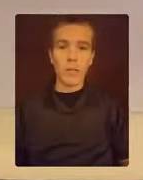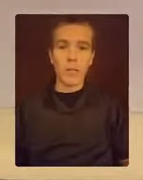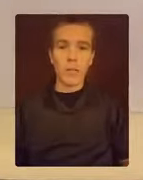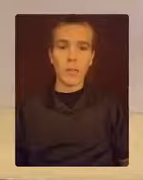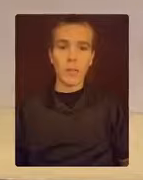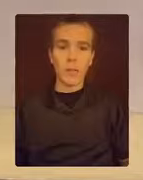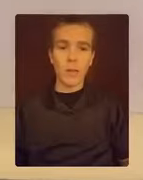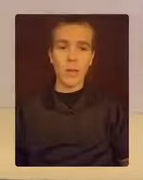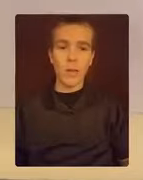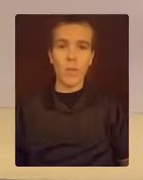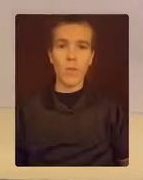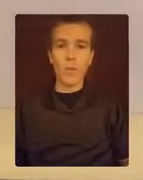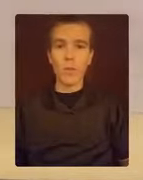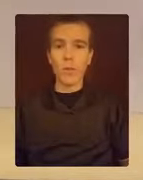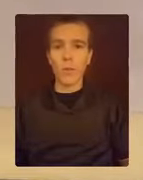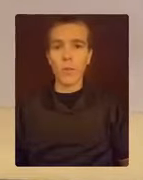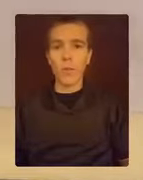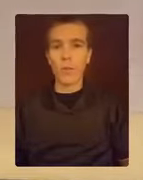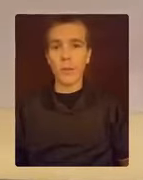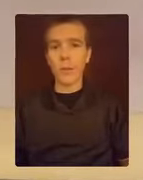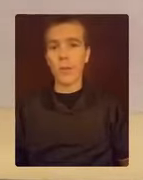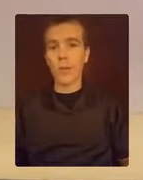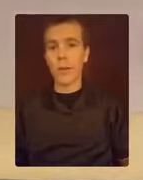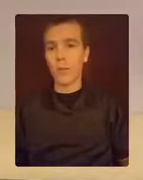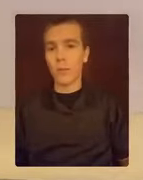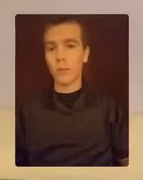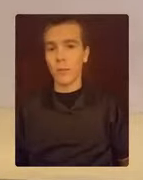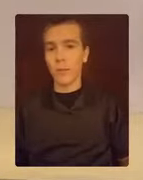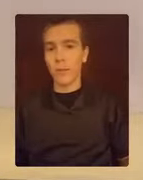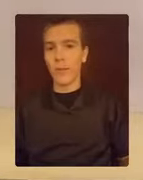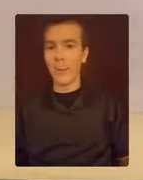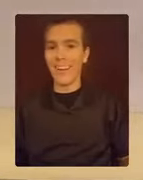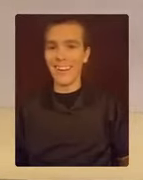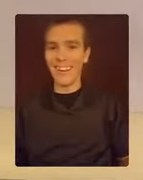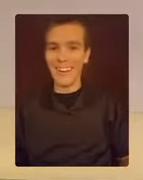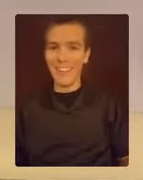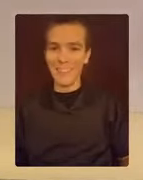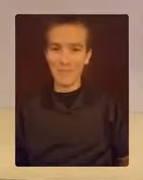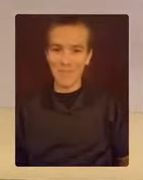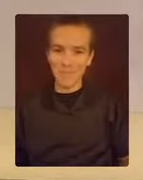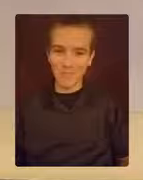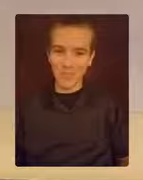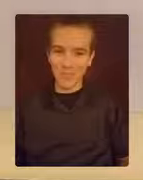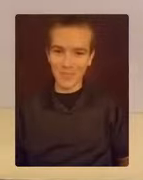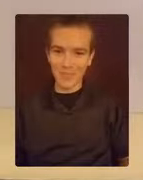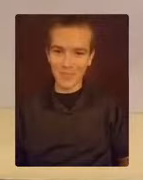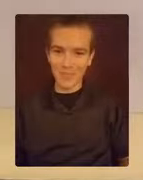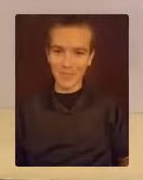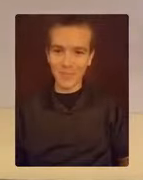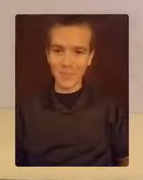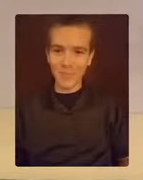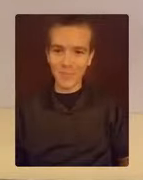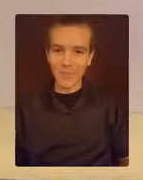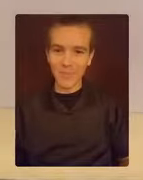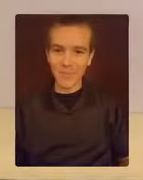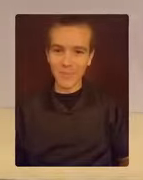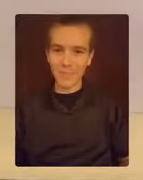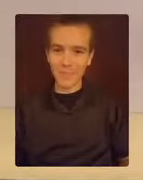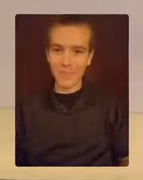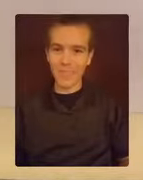And your viewers don't have time for all that right You now. could reschedule another appointment. We'll be honored to have you